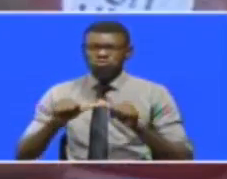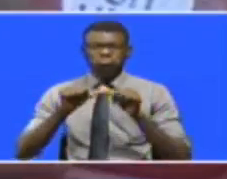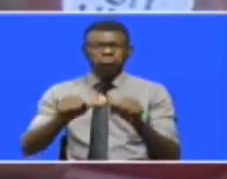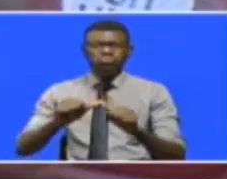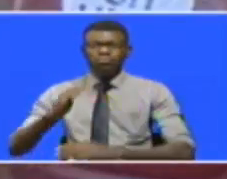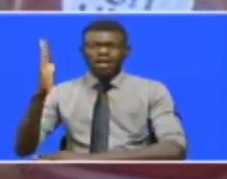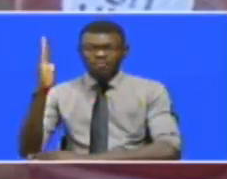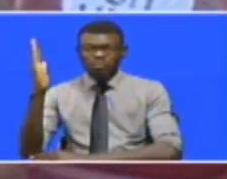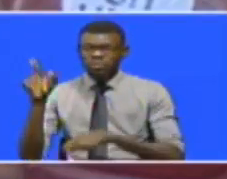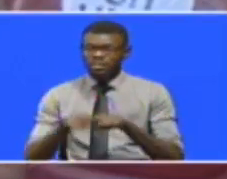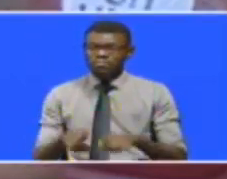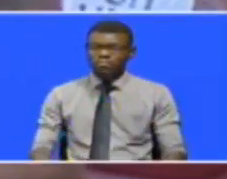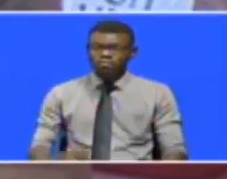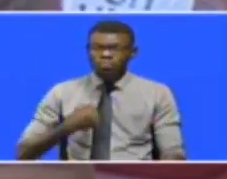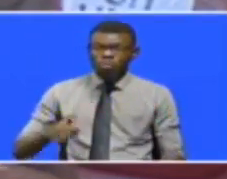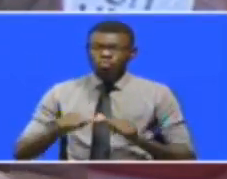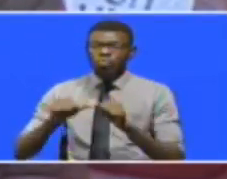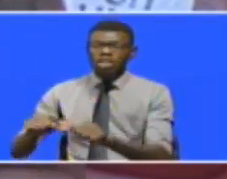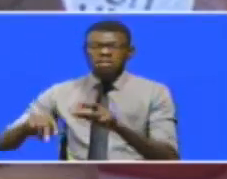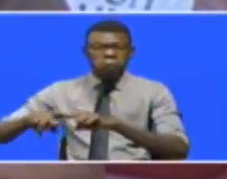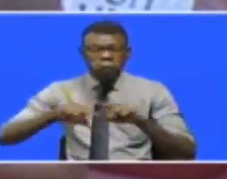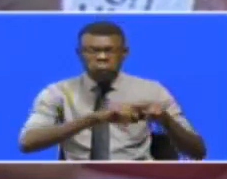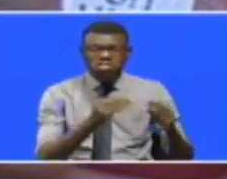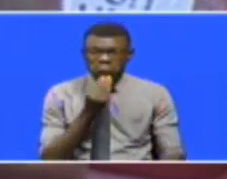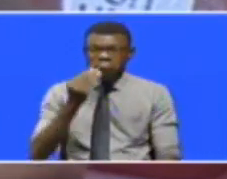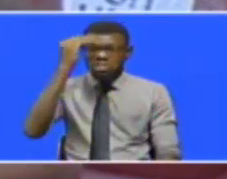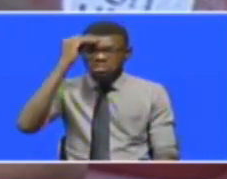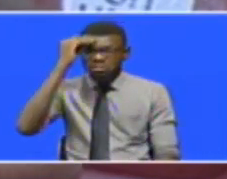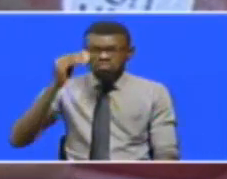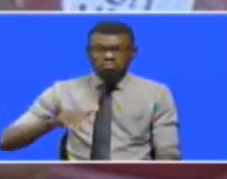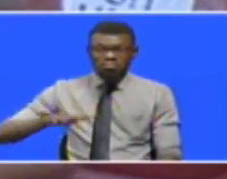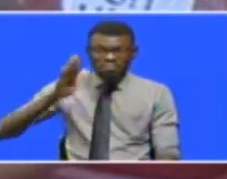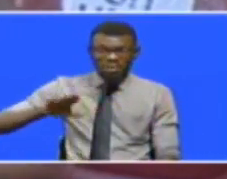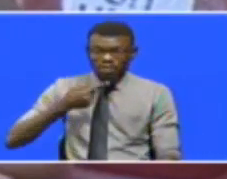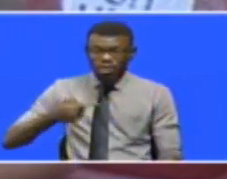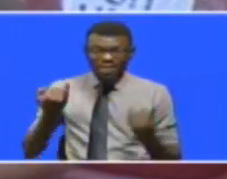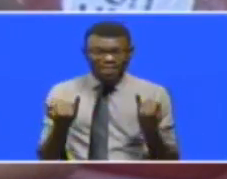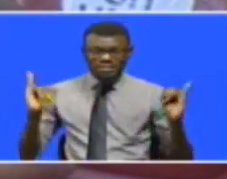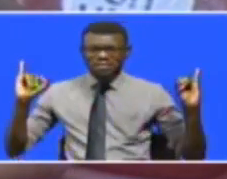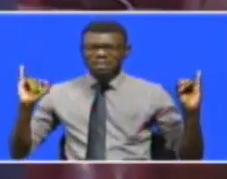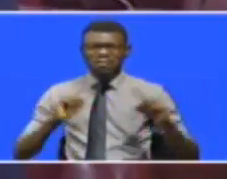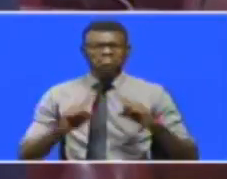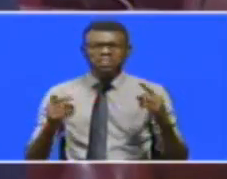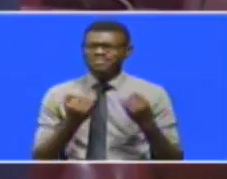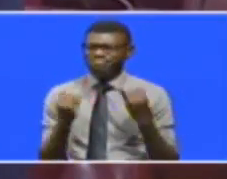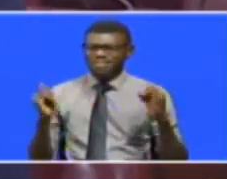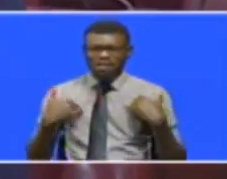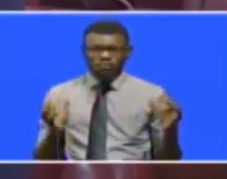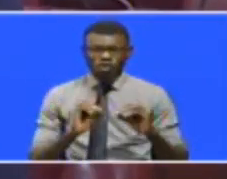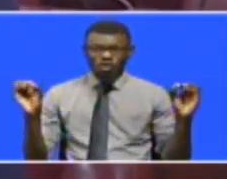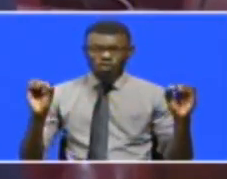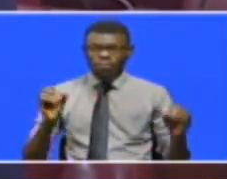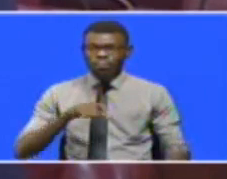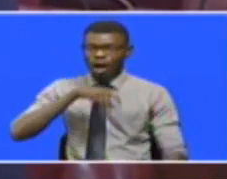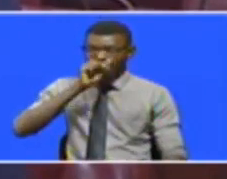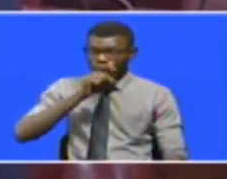session. We should not continue sitting here and pretending that as a parliament we are independent, because we are not. KANU was in